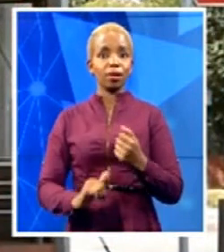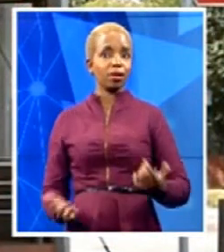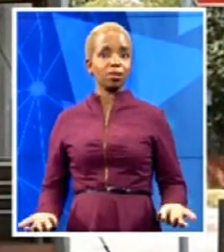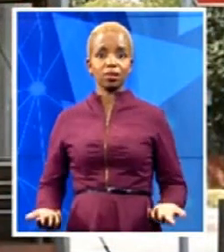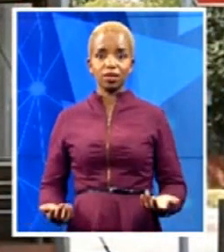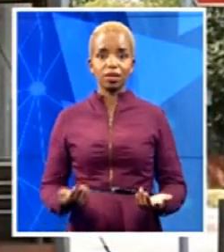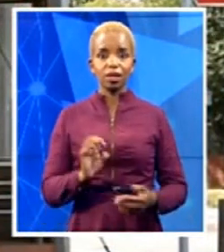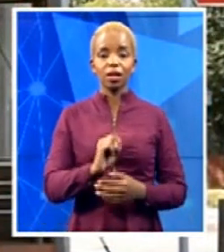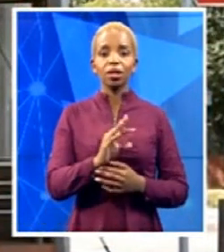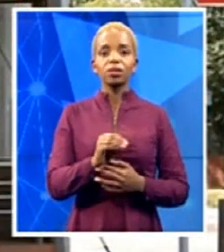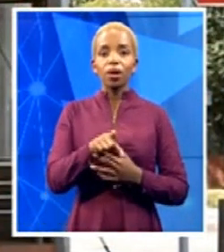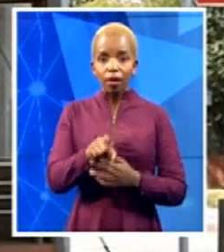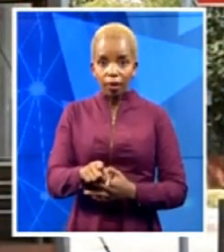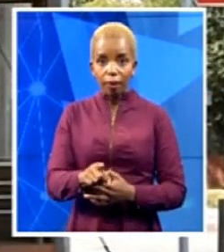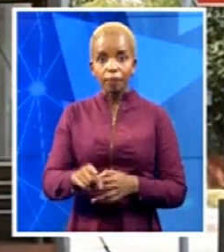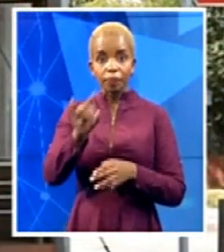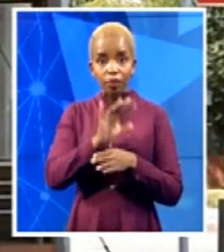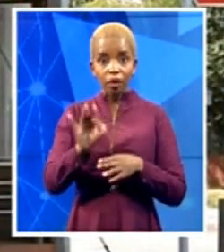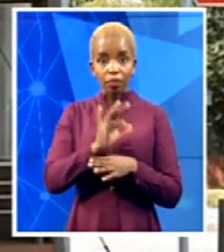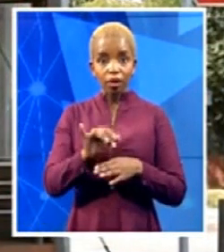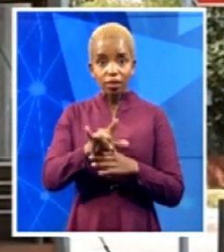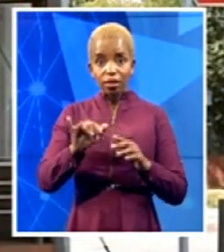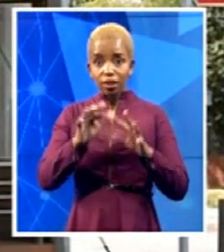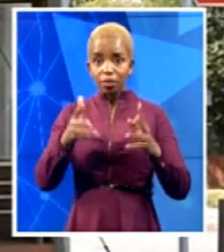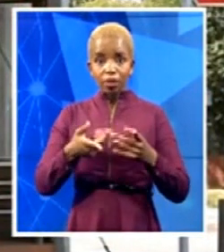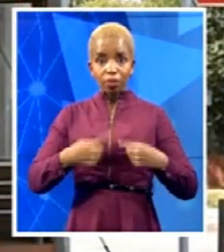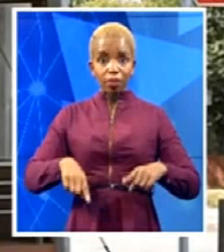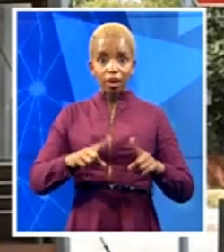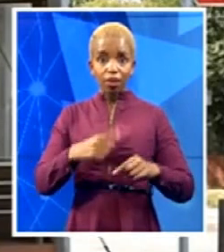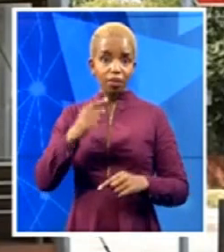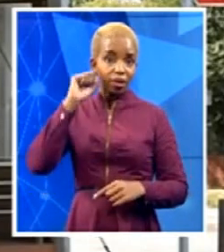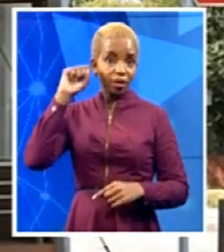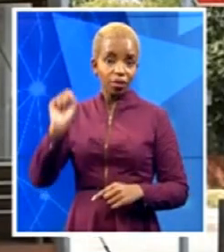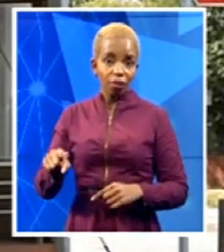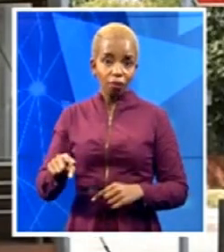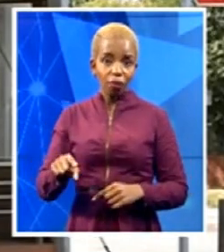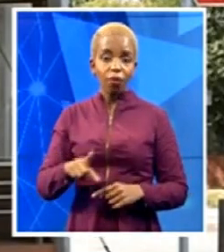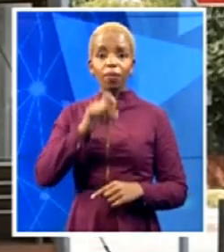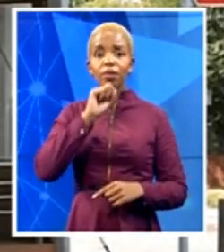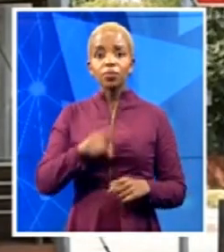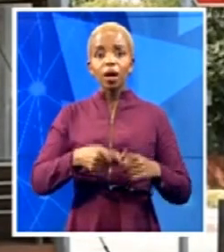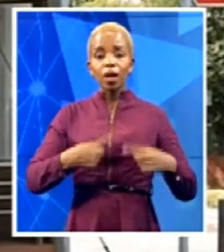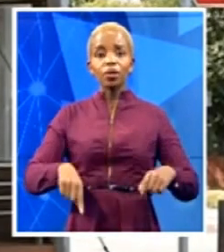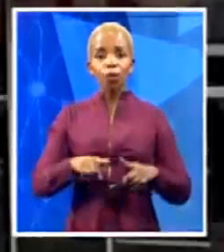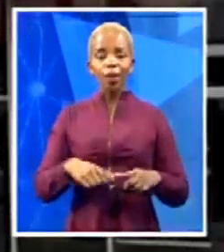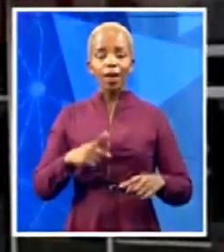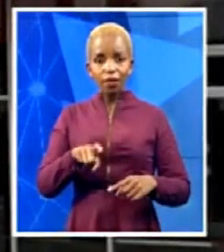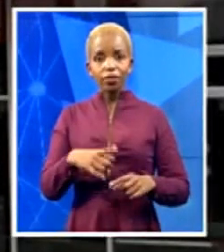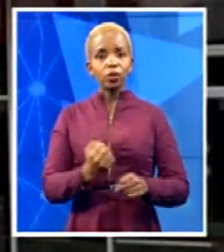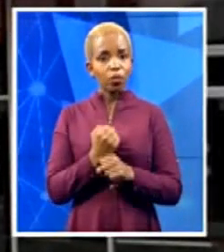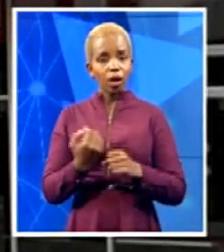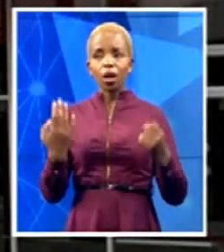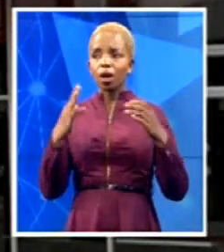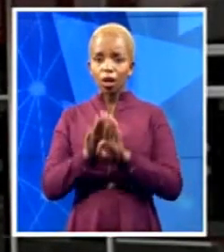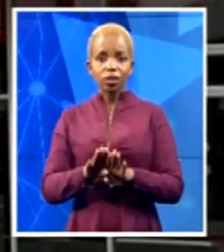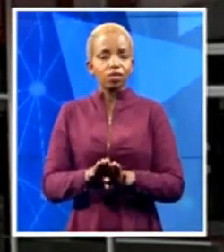don't actually know, there are so many unknowns. And that's why we went into a lockdown. We went into a lockdown to try and figure the known.